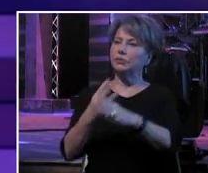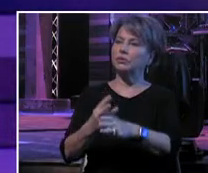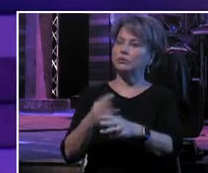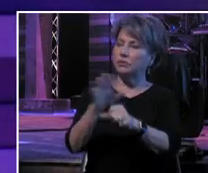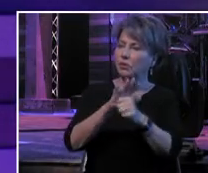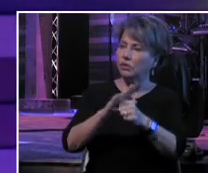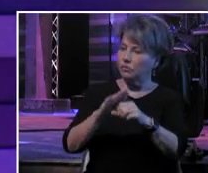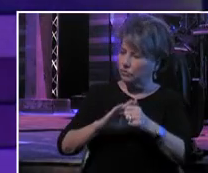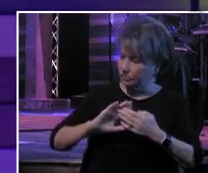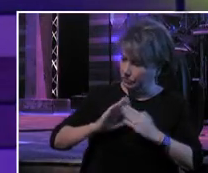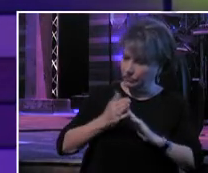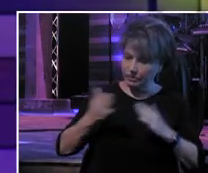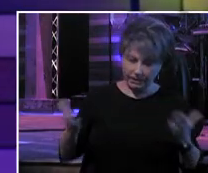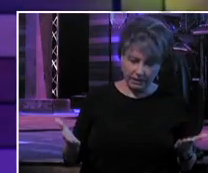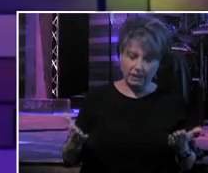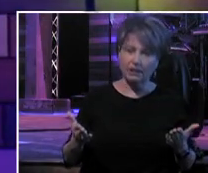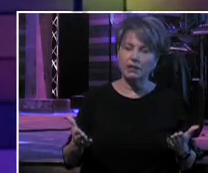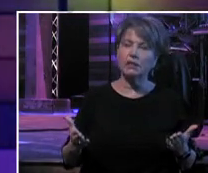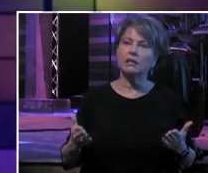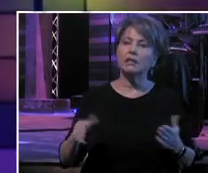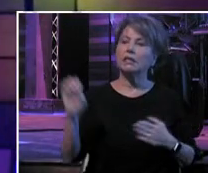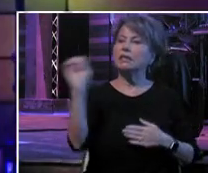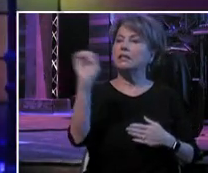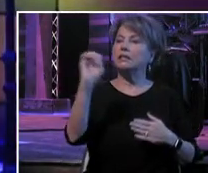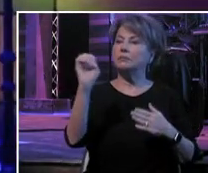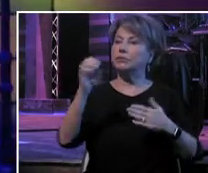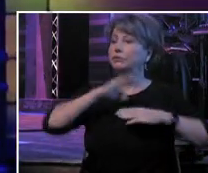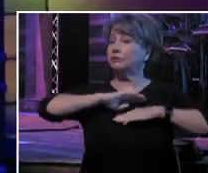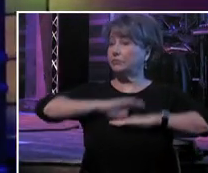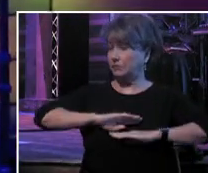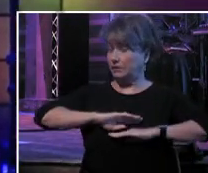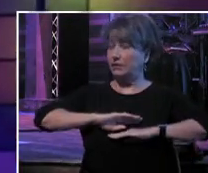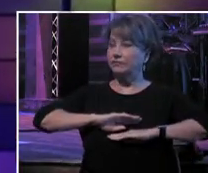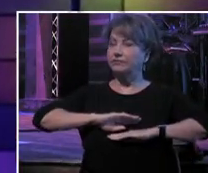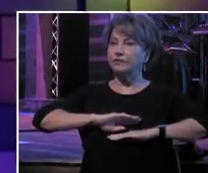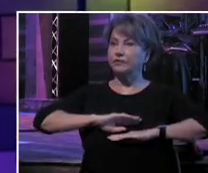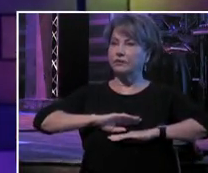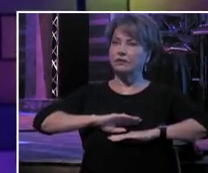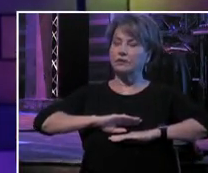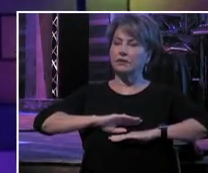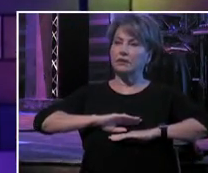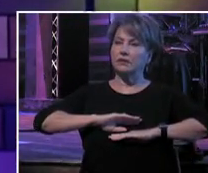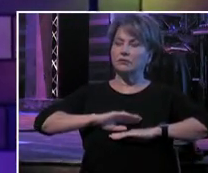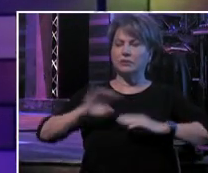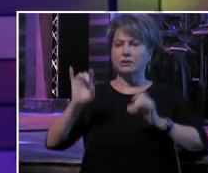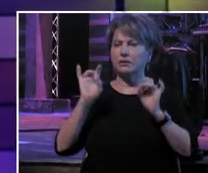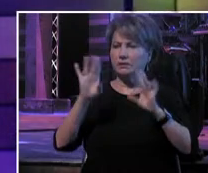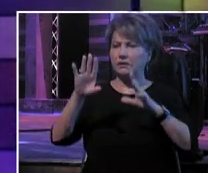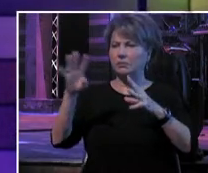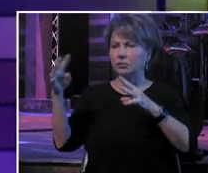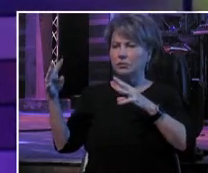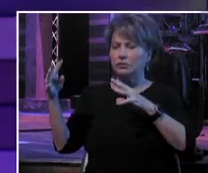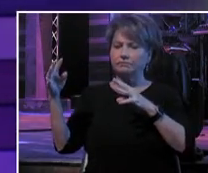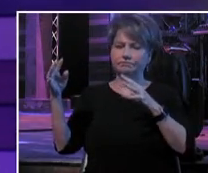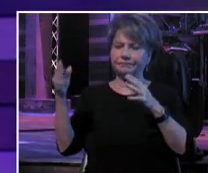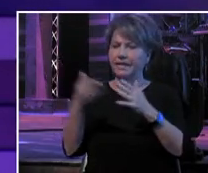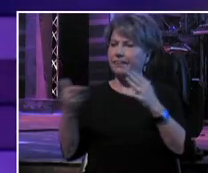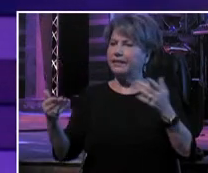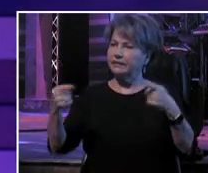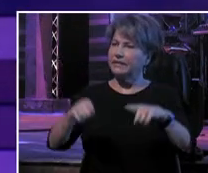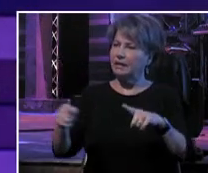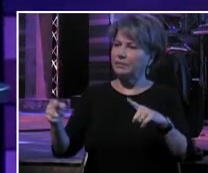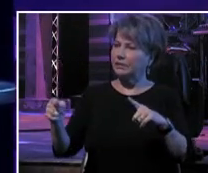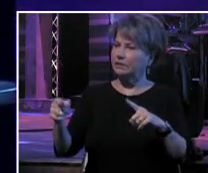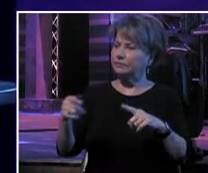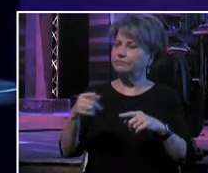and community. It's giving to emergency relief that happens when disaster strikes across the nation and across the world. It's giving so